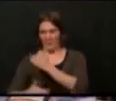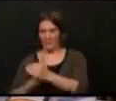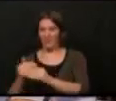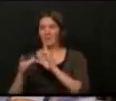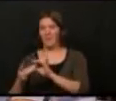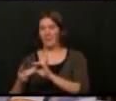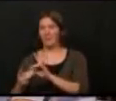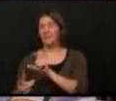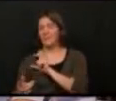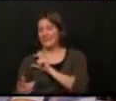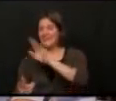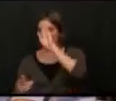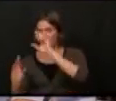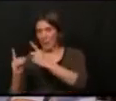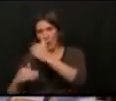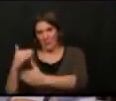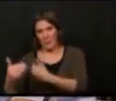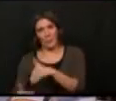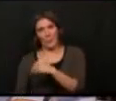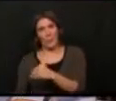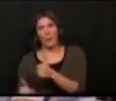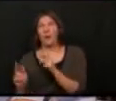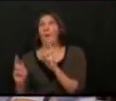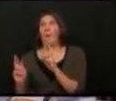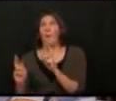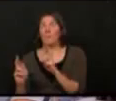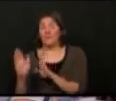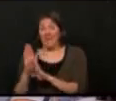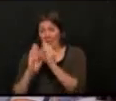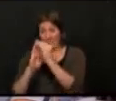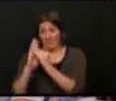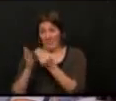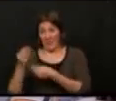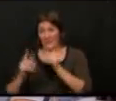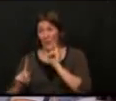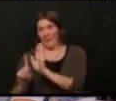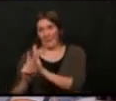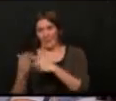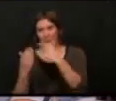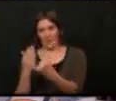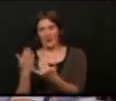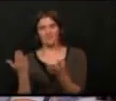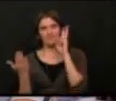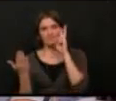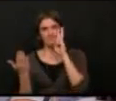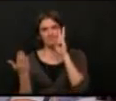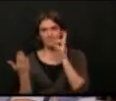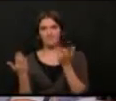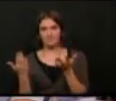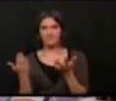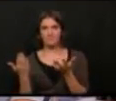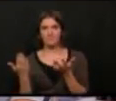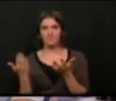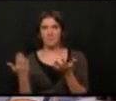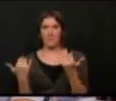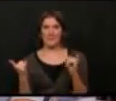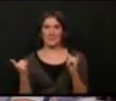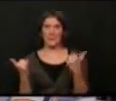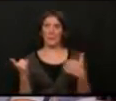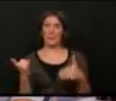the process and working towards developing numbers, part of grappling with